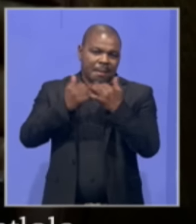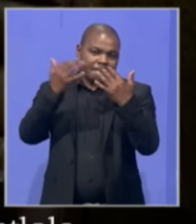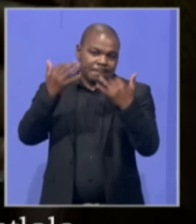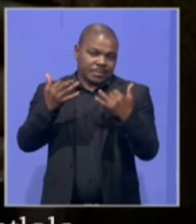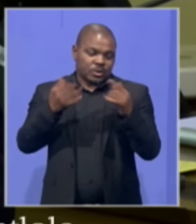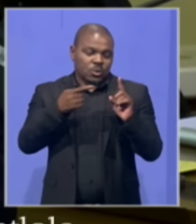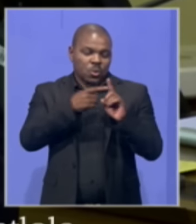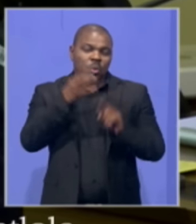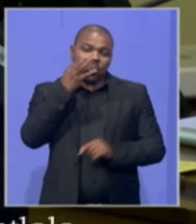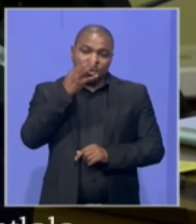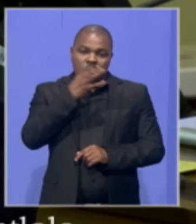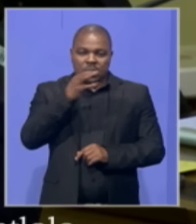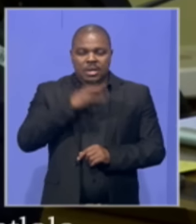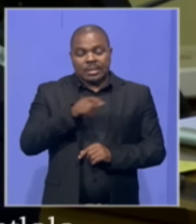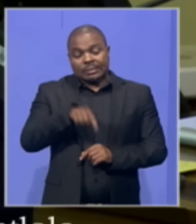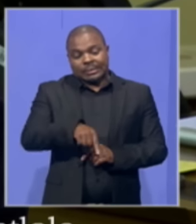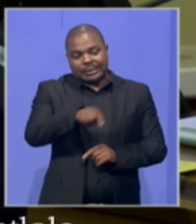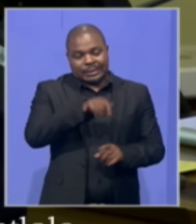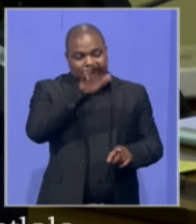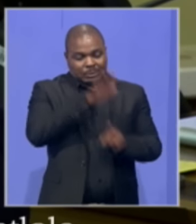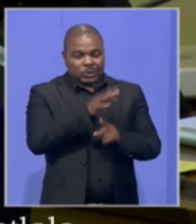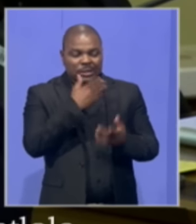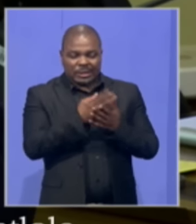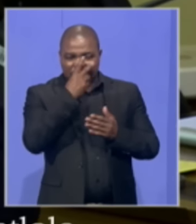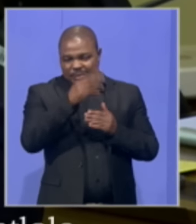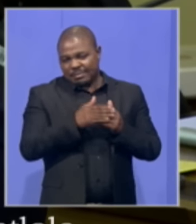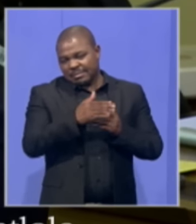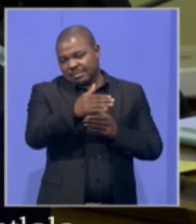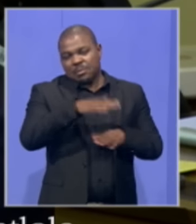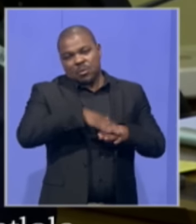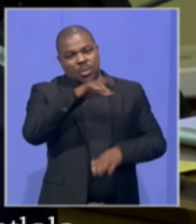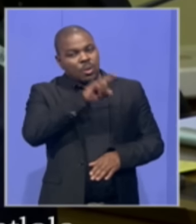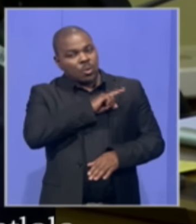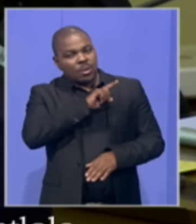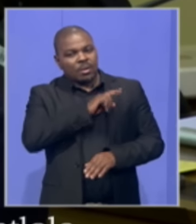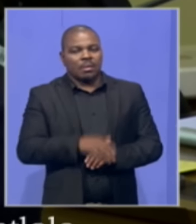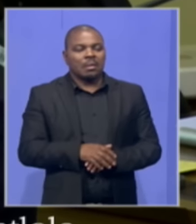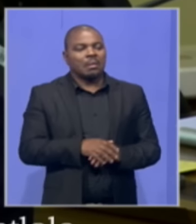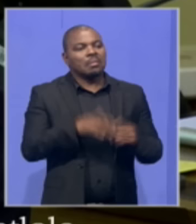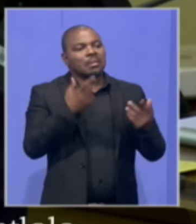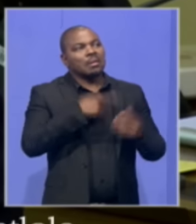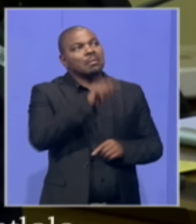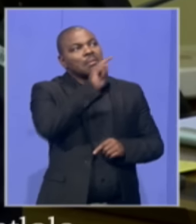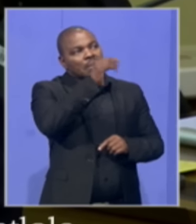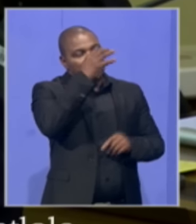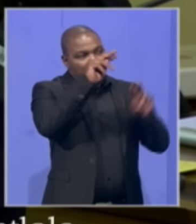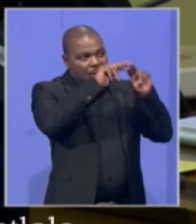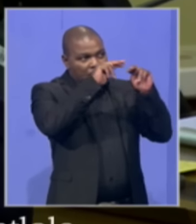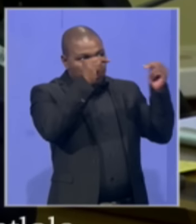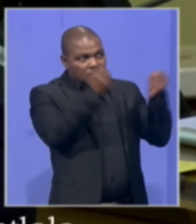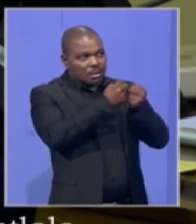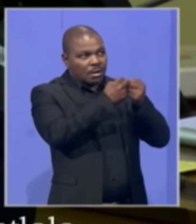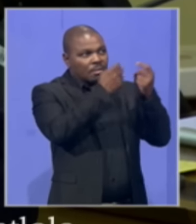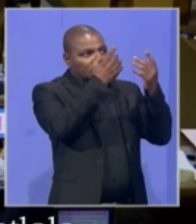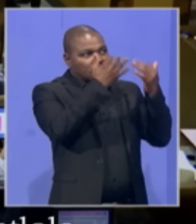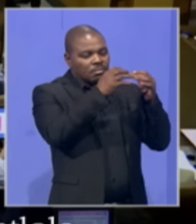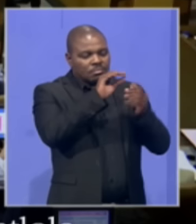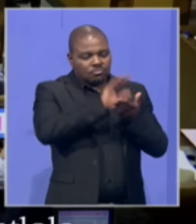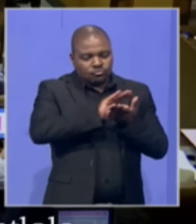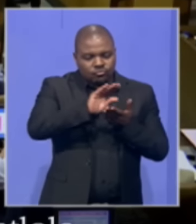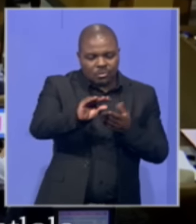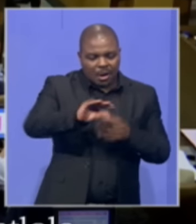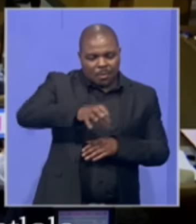mokhurutsamaga a re ditlamorago tsa sona di tla itshupa thata go lebilwe go fokodiwa ga matlole go di province go tswa kwa letloleng la bosetšhaba.